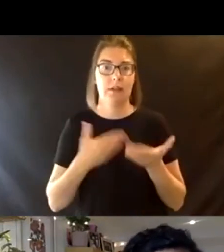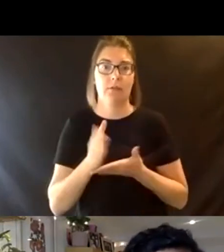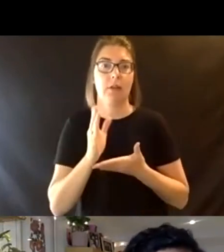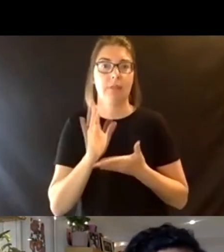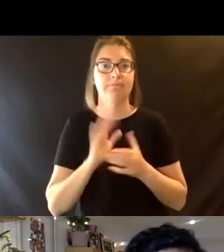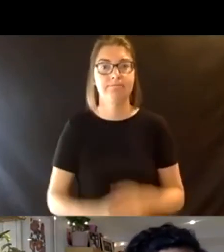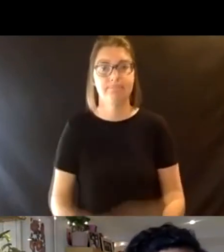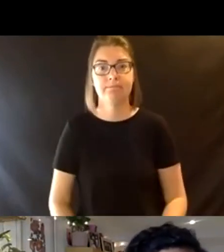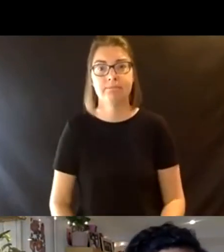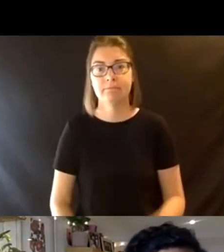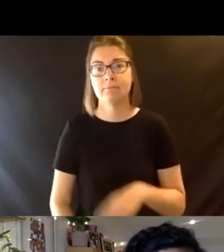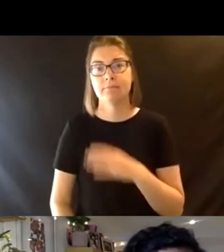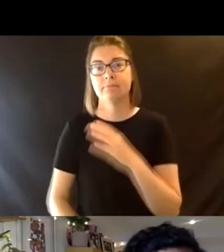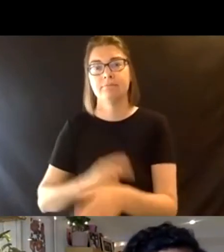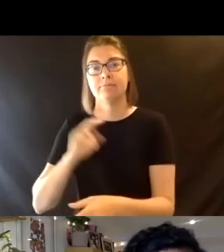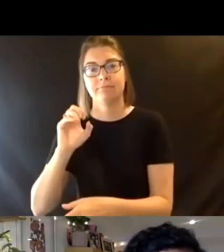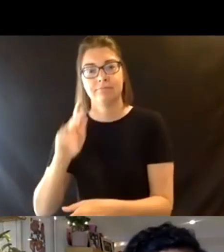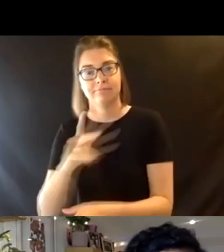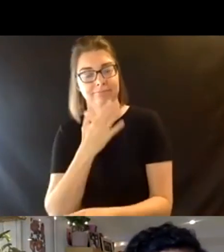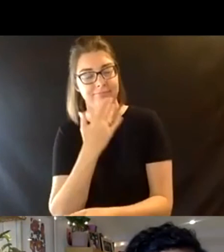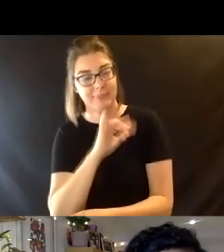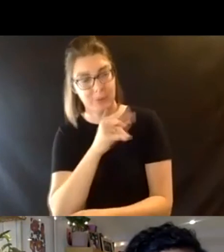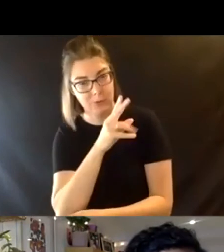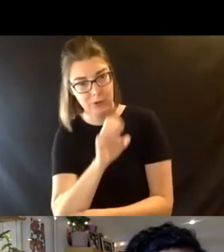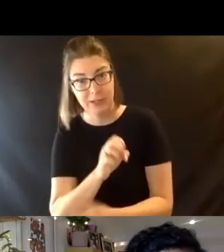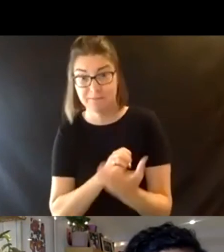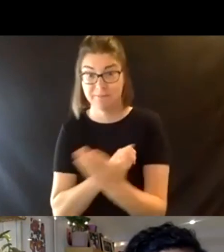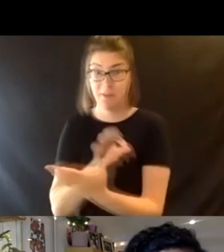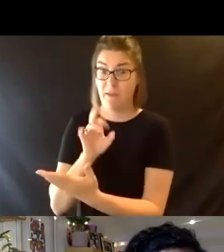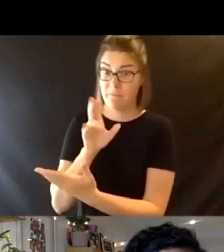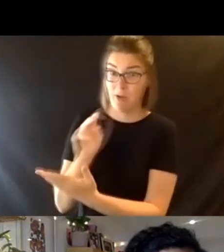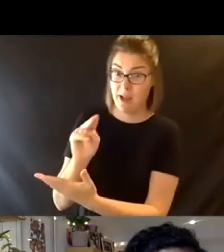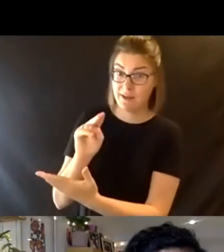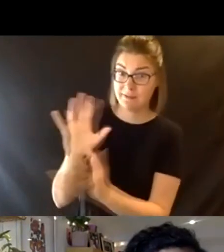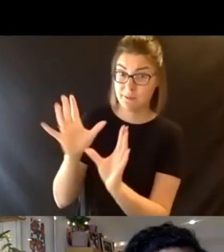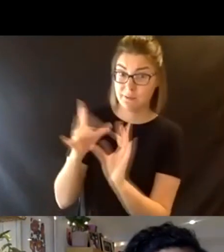Thanks so much, Jay. Over to you, Fran, for your response.